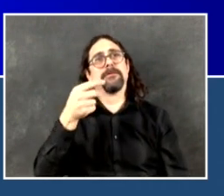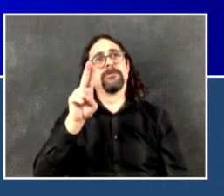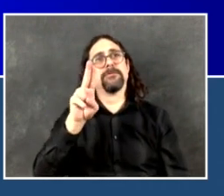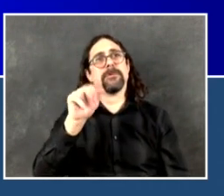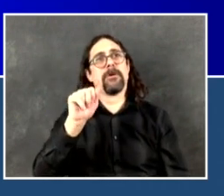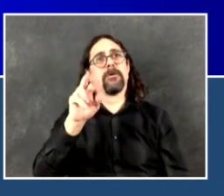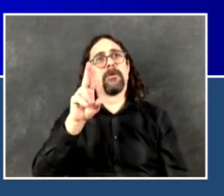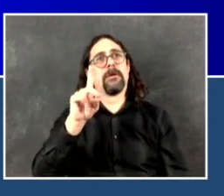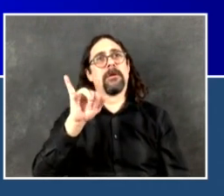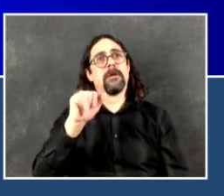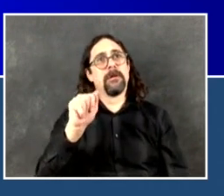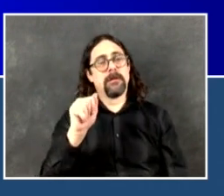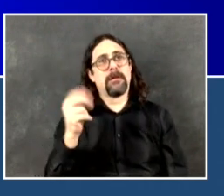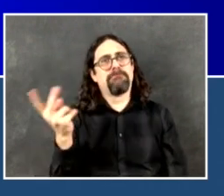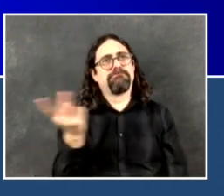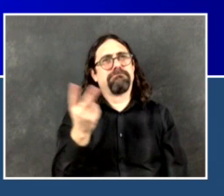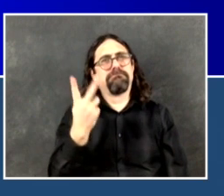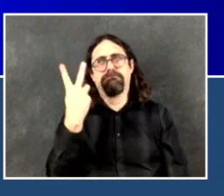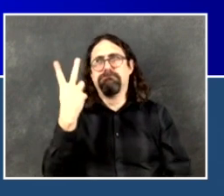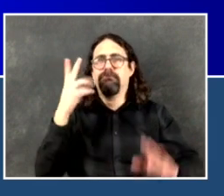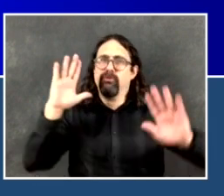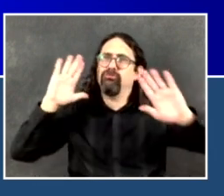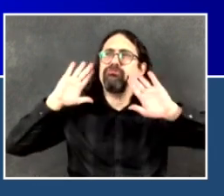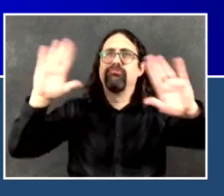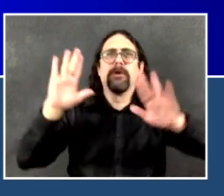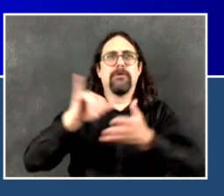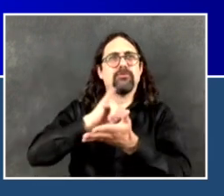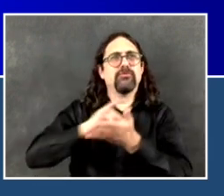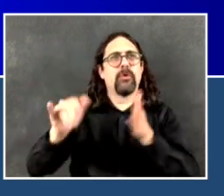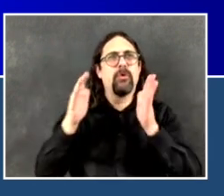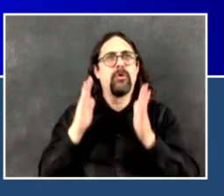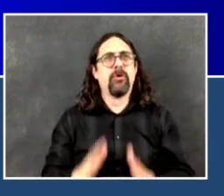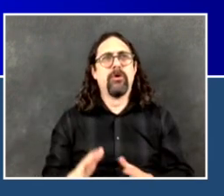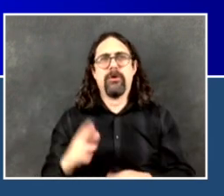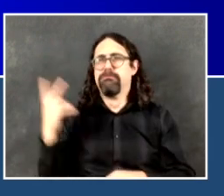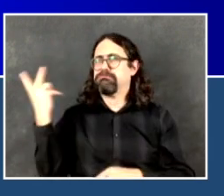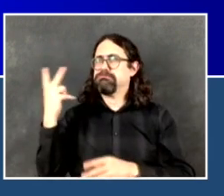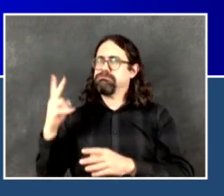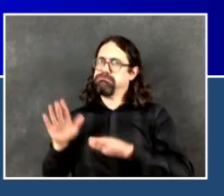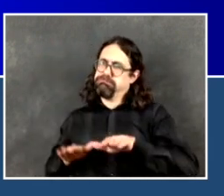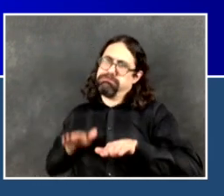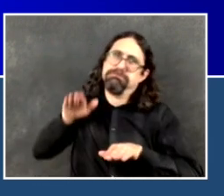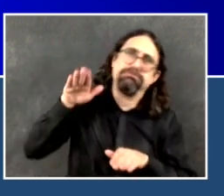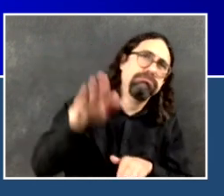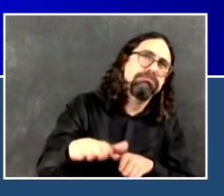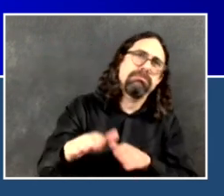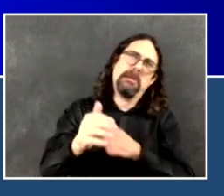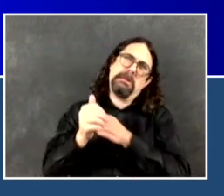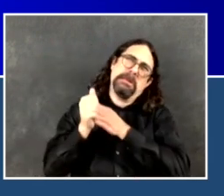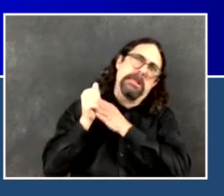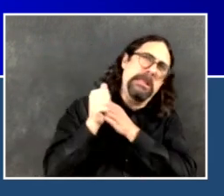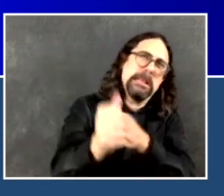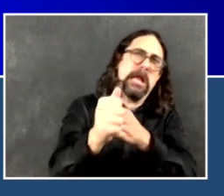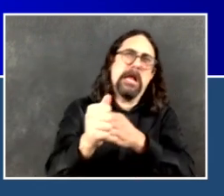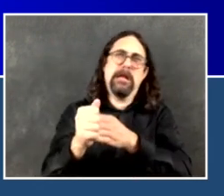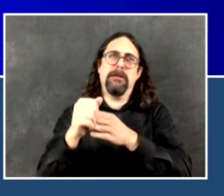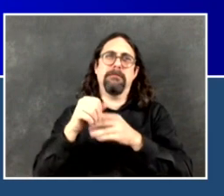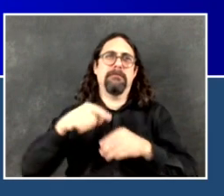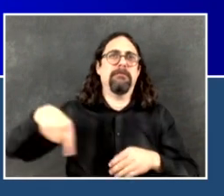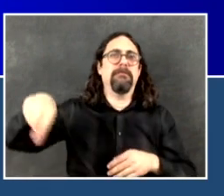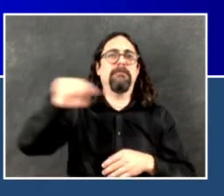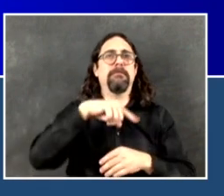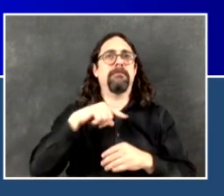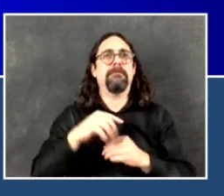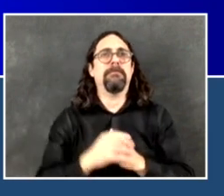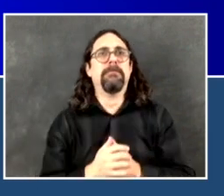unequal, volatile, unfair world of 1929. No, they said, we're going to build something transformational and different. That was the New